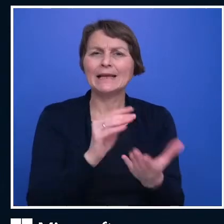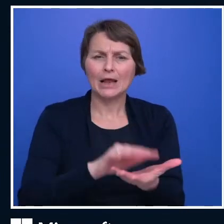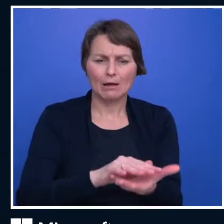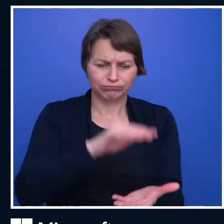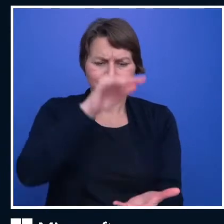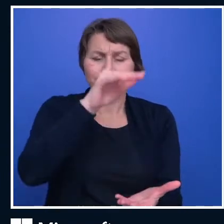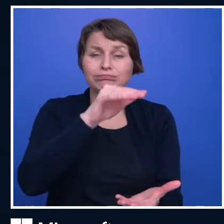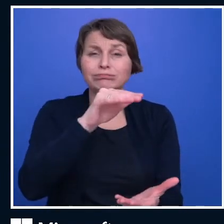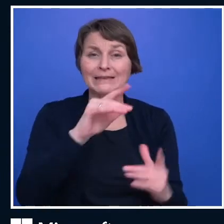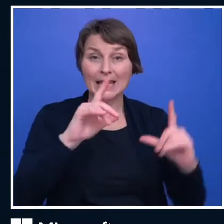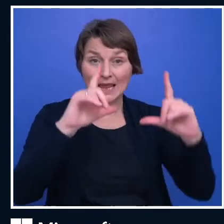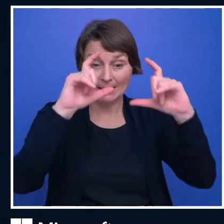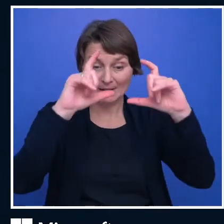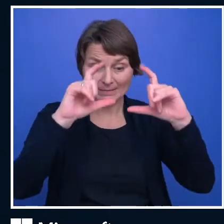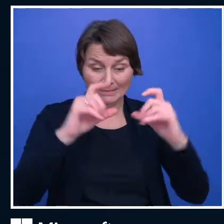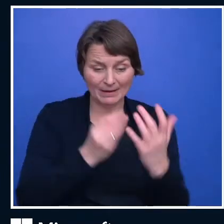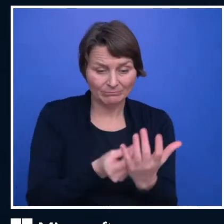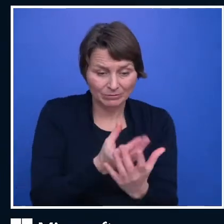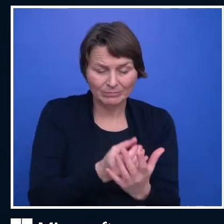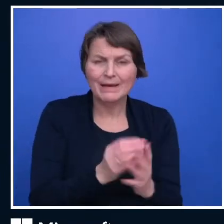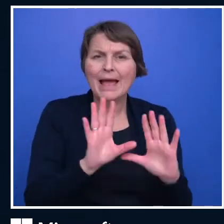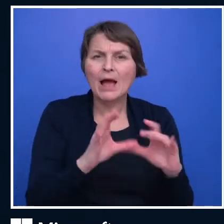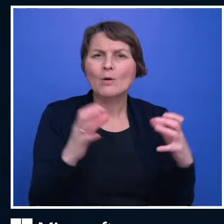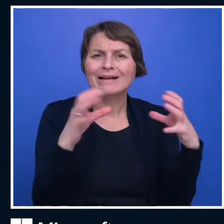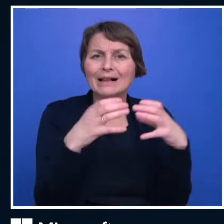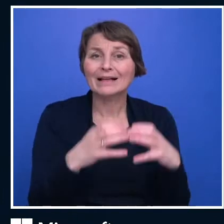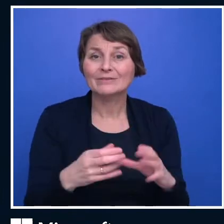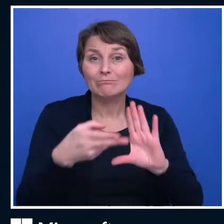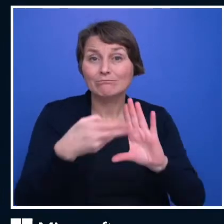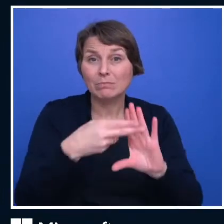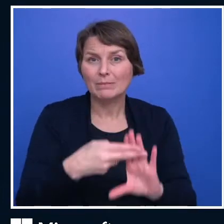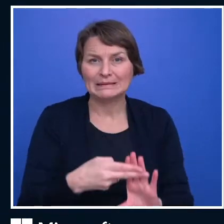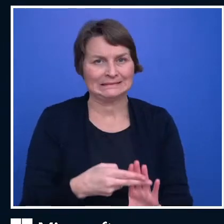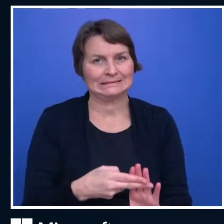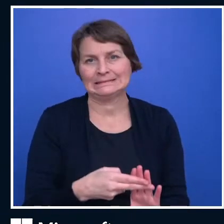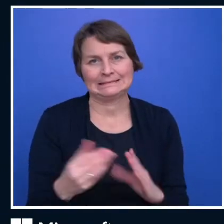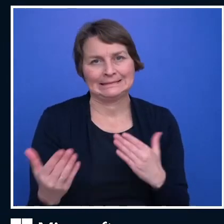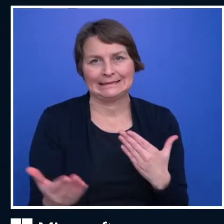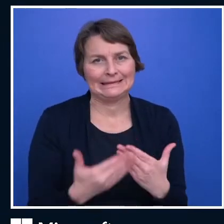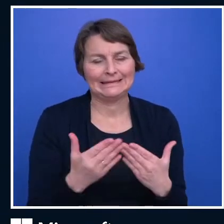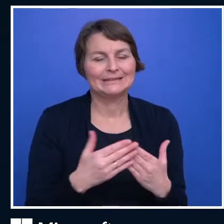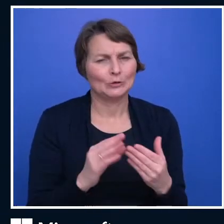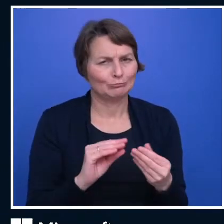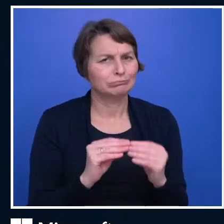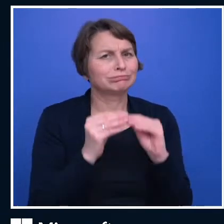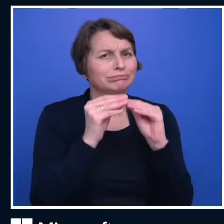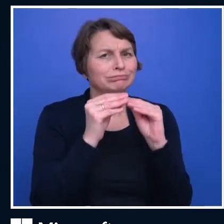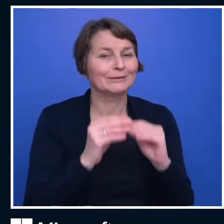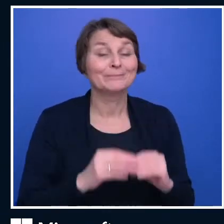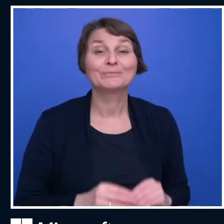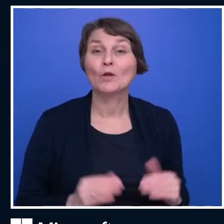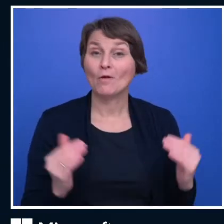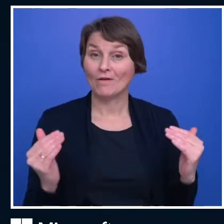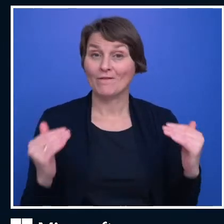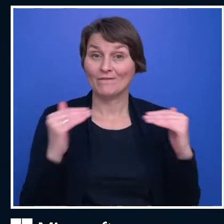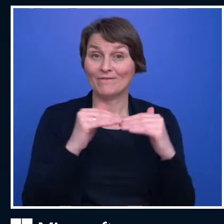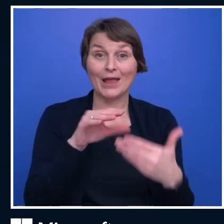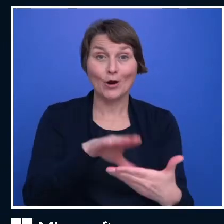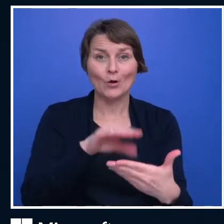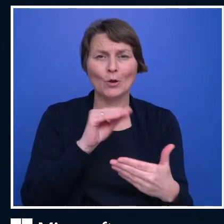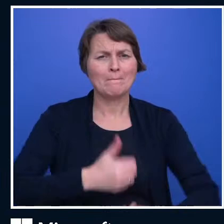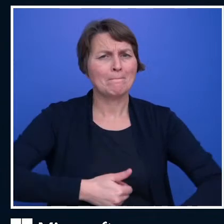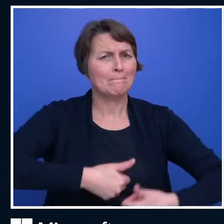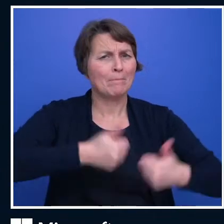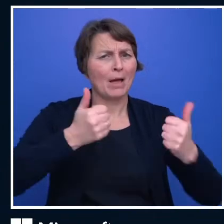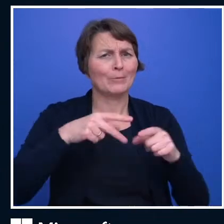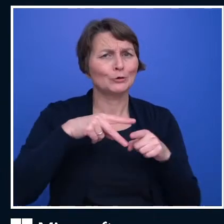for example, image classification problems. So FairLearn is a really great tool, but it's only just the beginning to